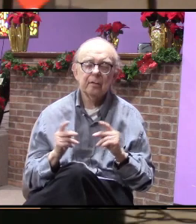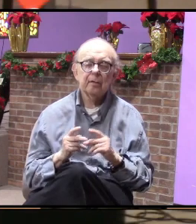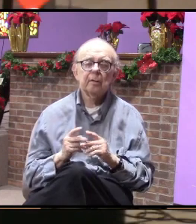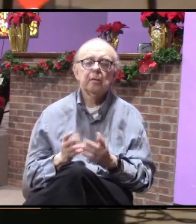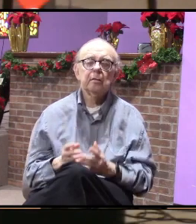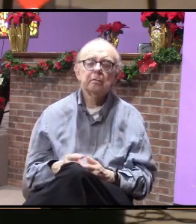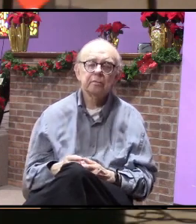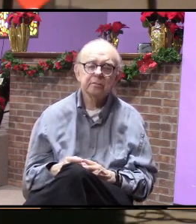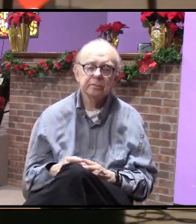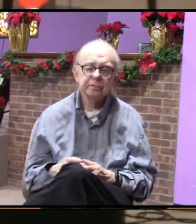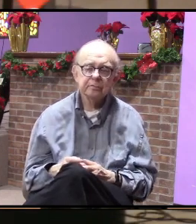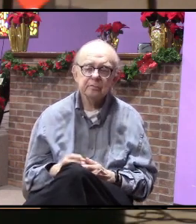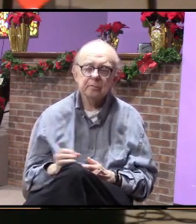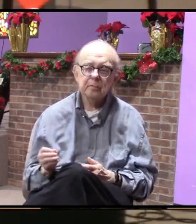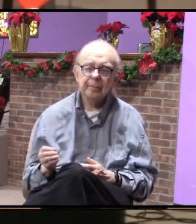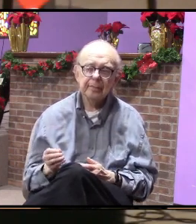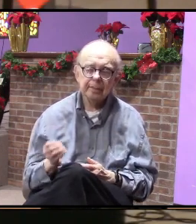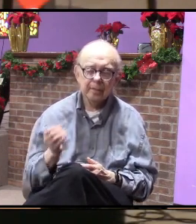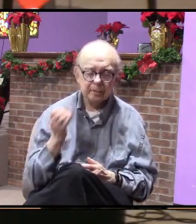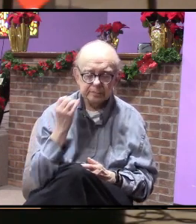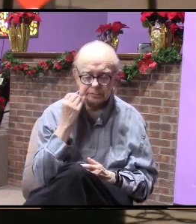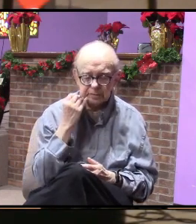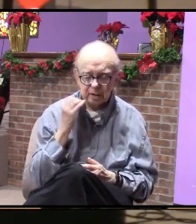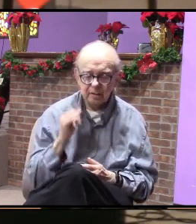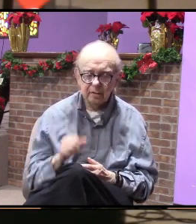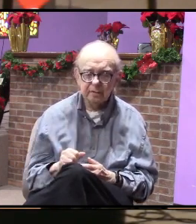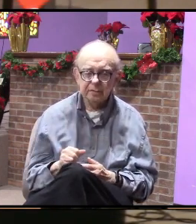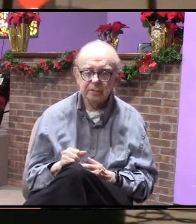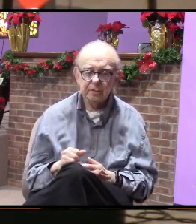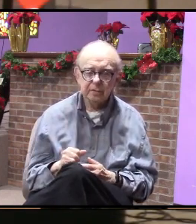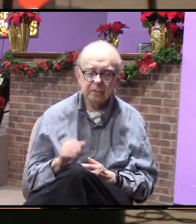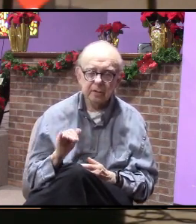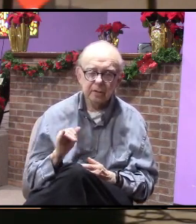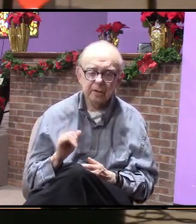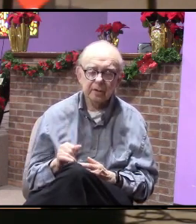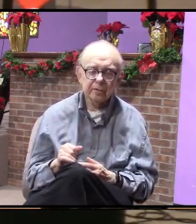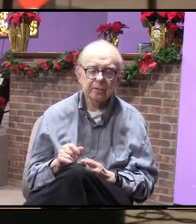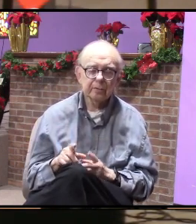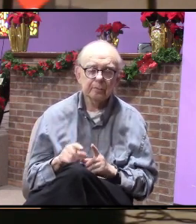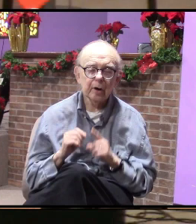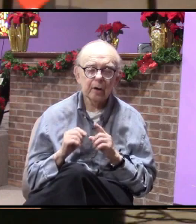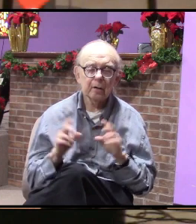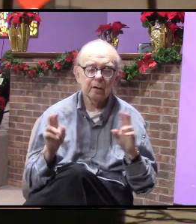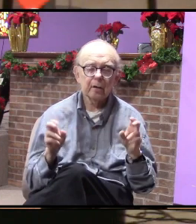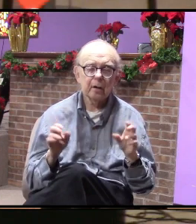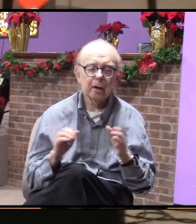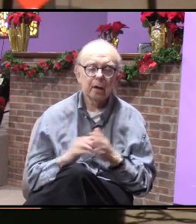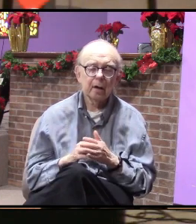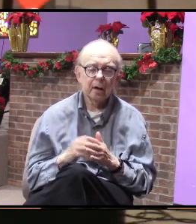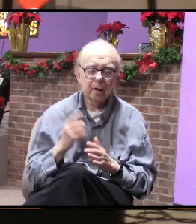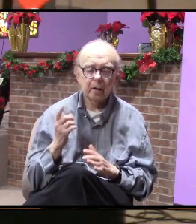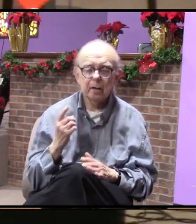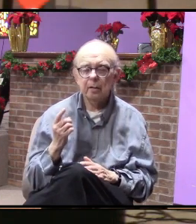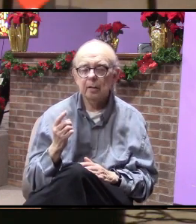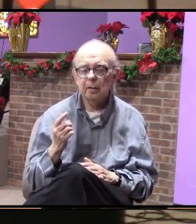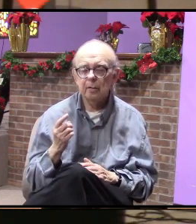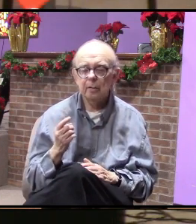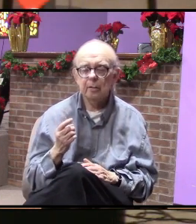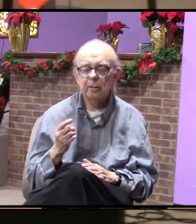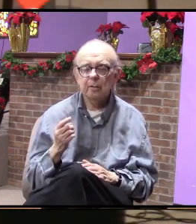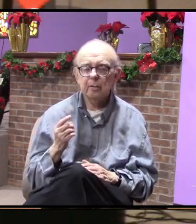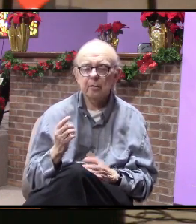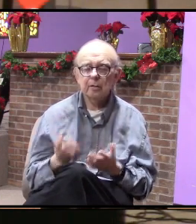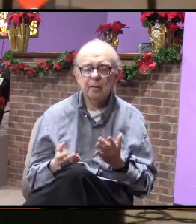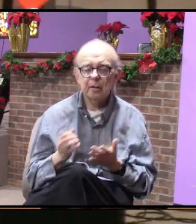place. If I could steal a phrase that I think would kind of